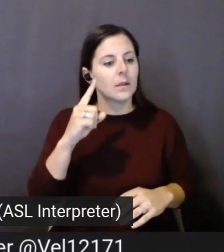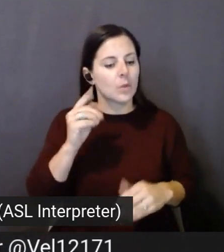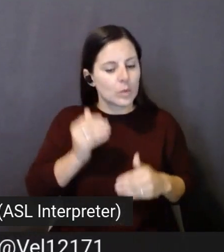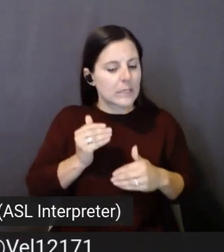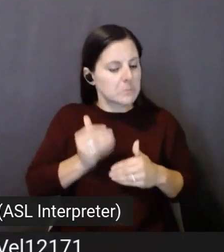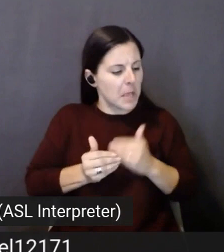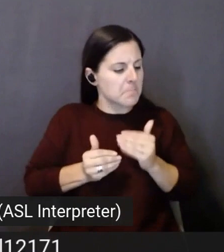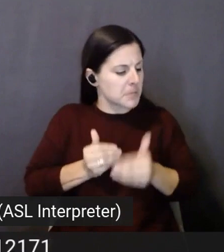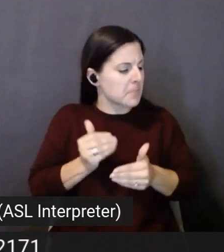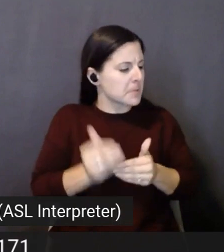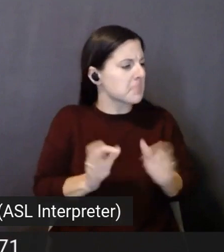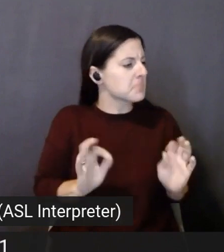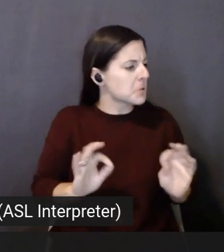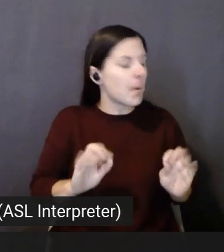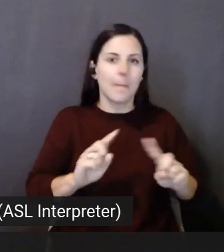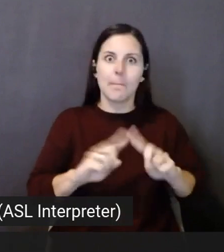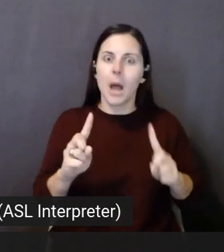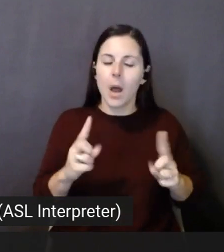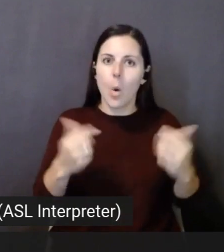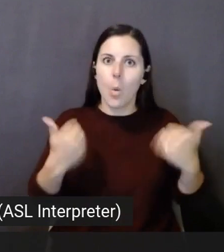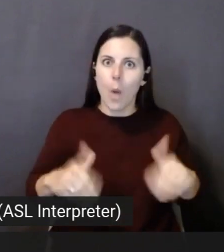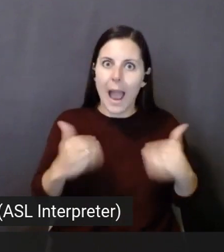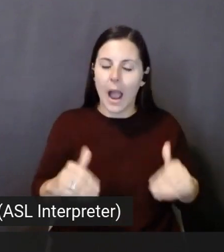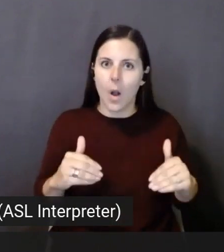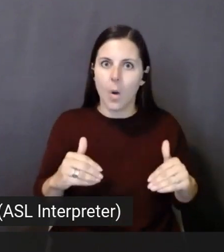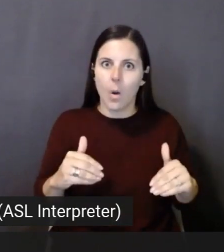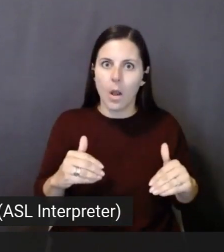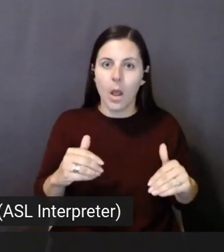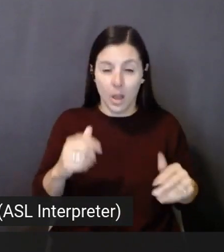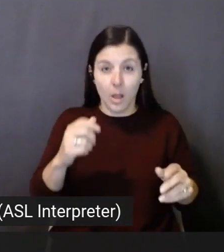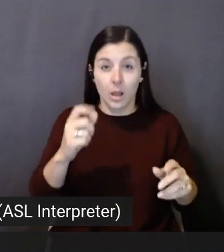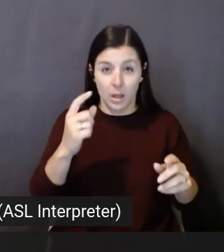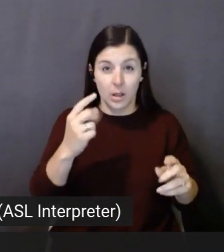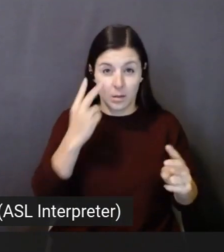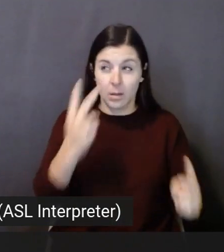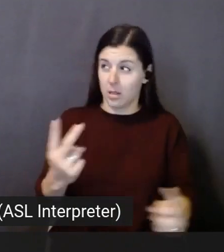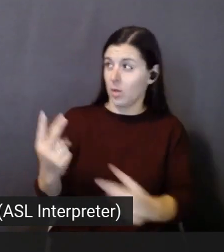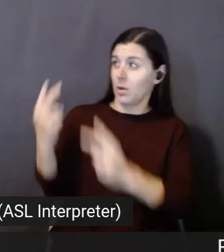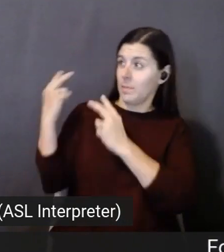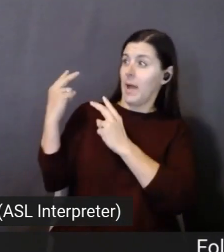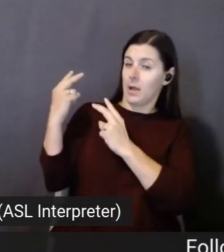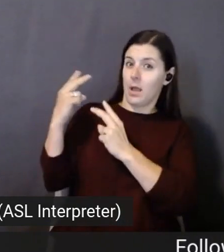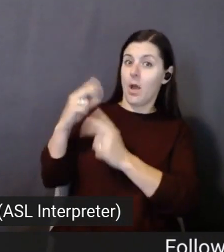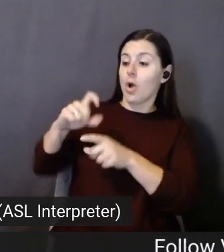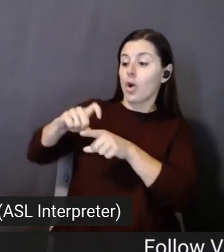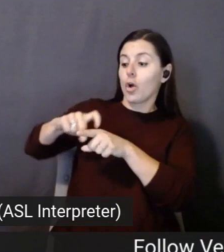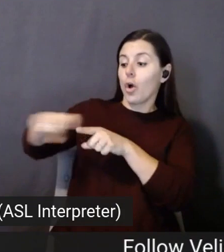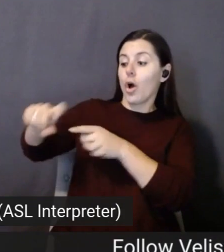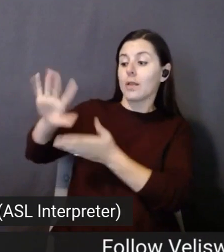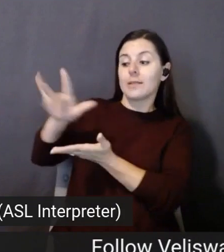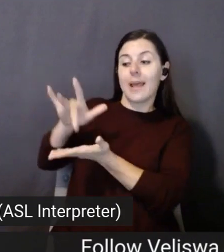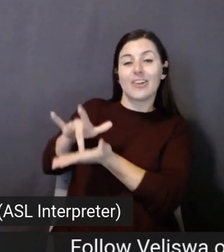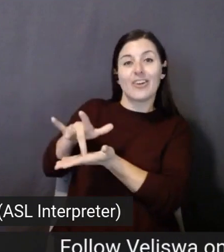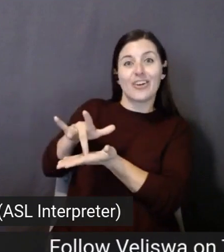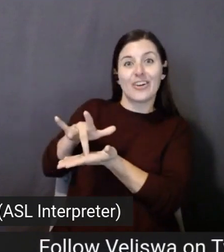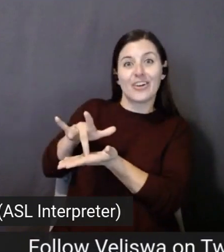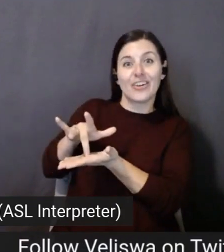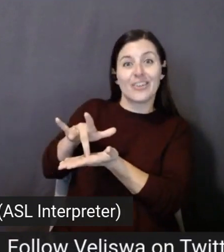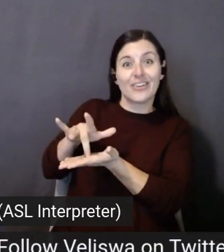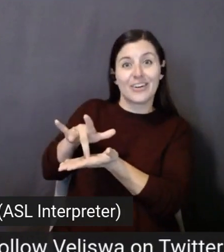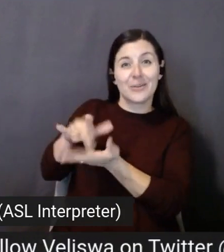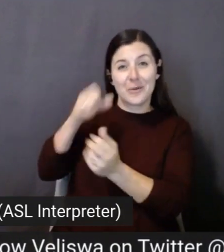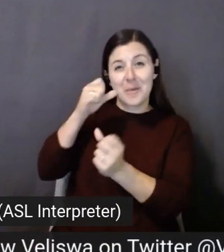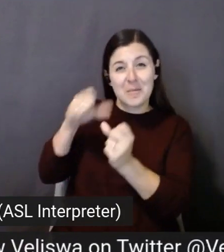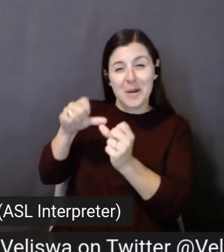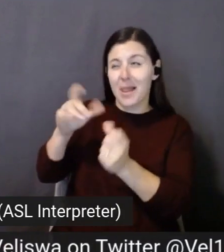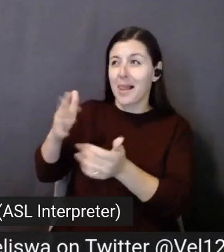but take a look at where we are right now, right? Because call centers, just zooming out, call centers used to be, like you said, Ryan, this is a key part